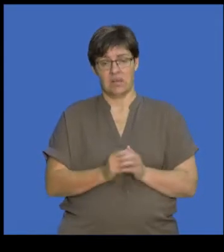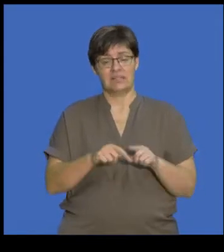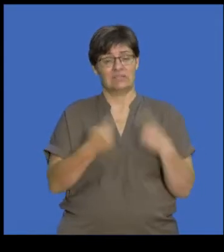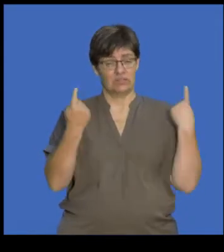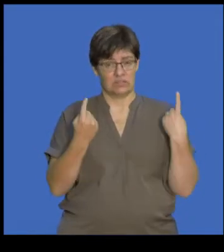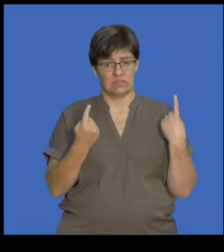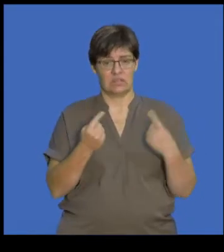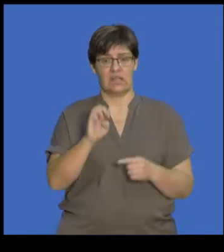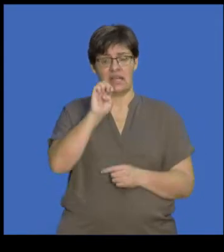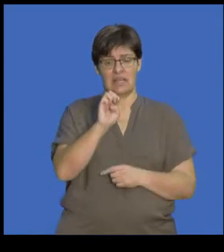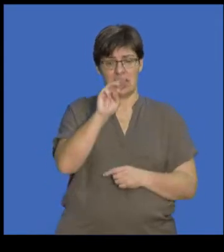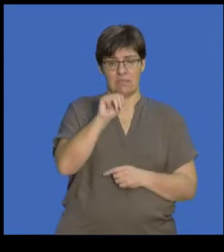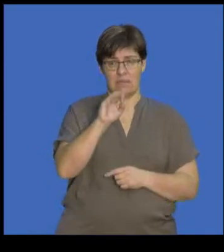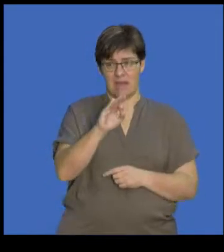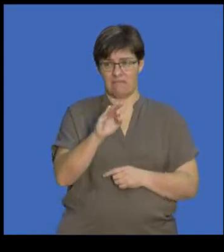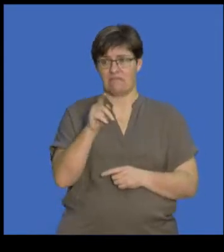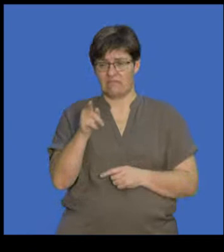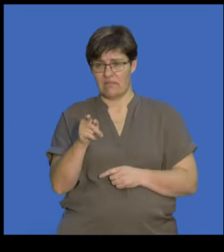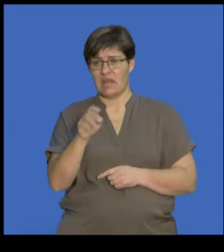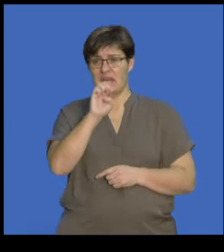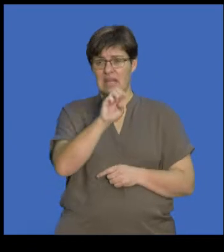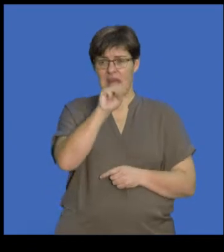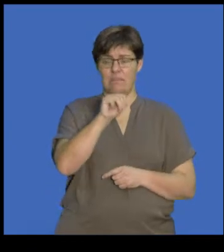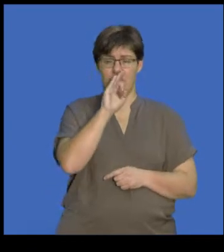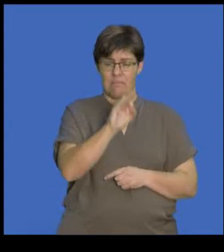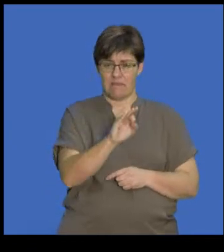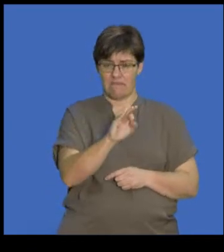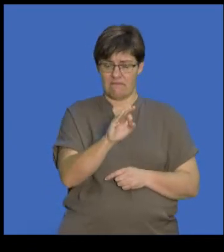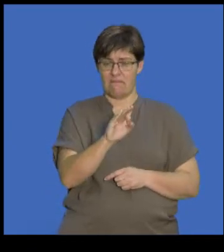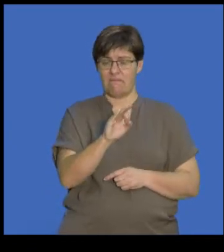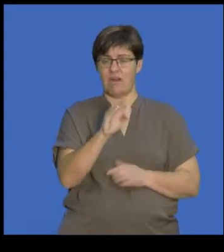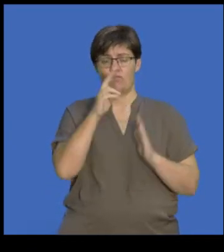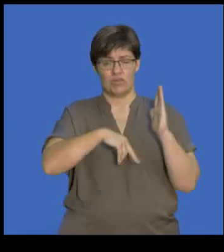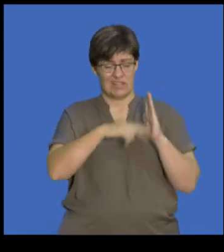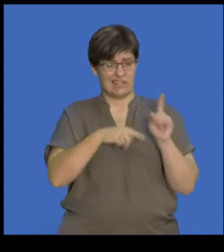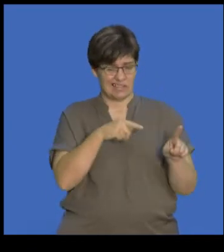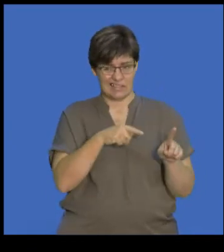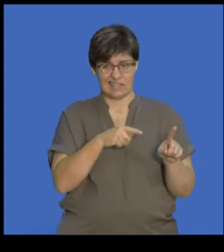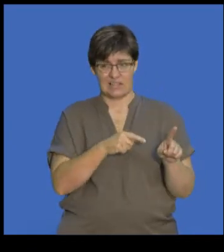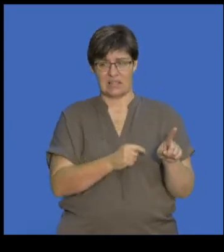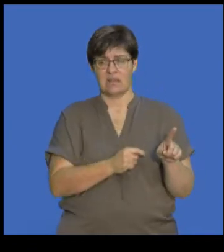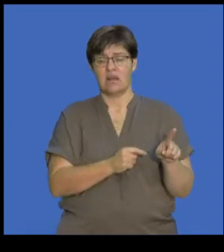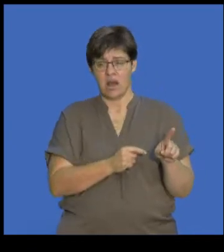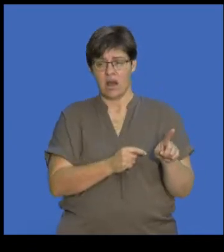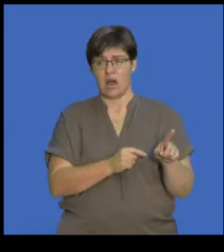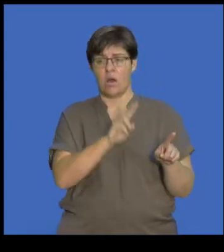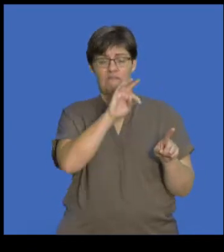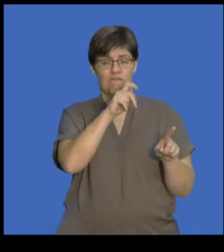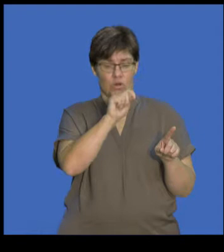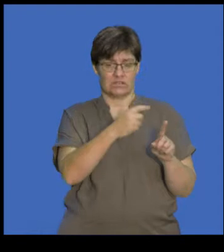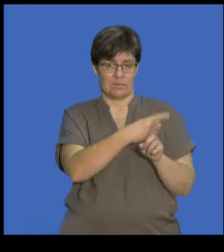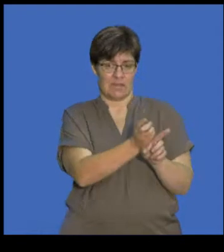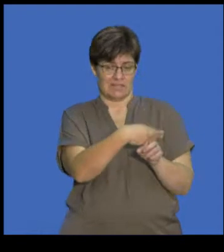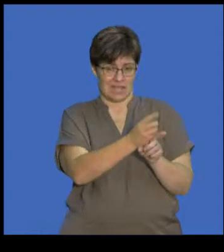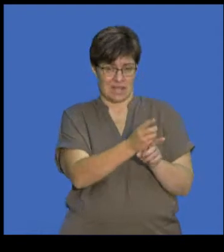between EMF and EMF reading. So the EMF reading, as we know it, is the reading across of the voltmeter